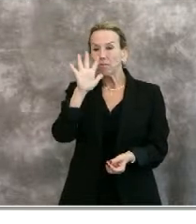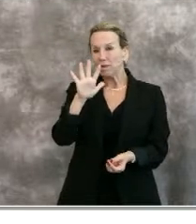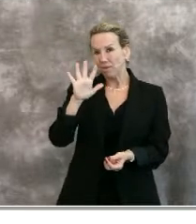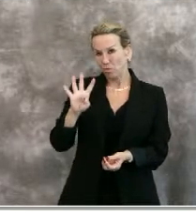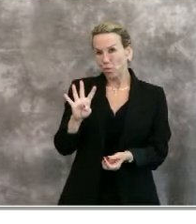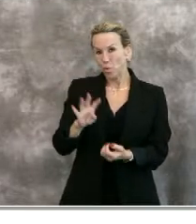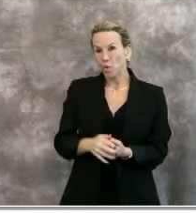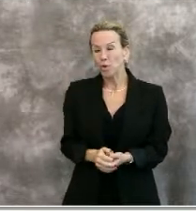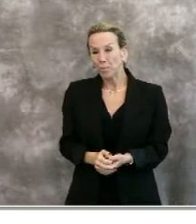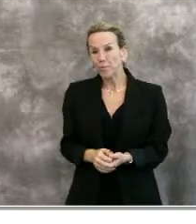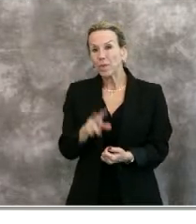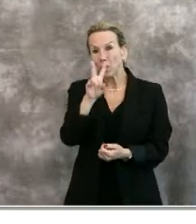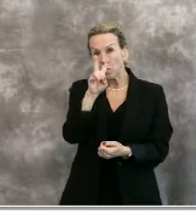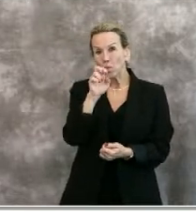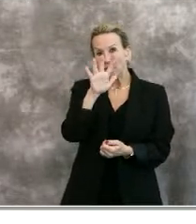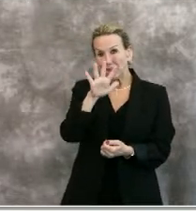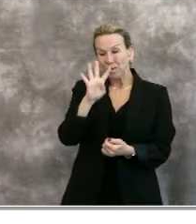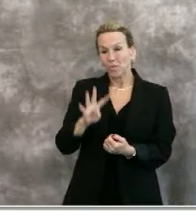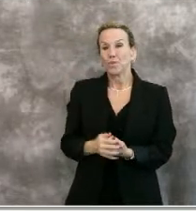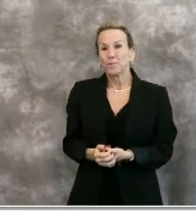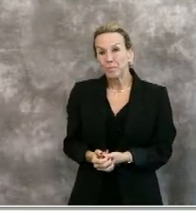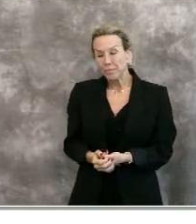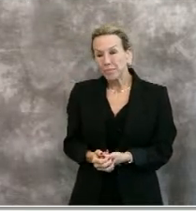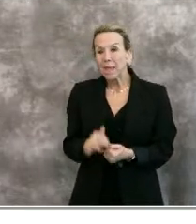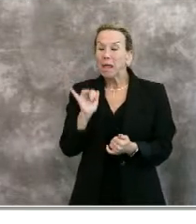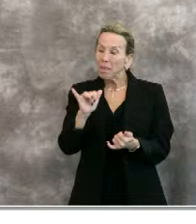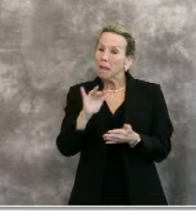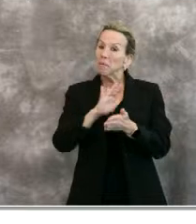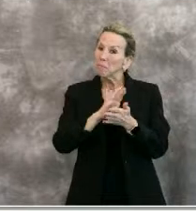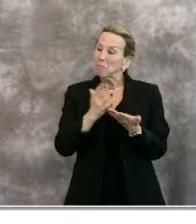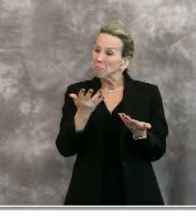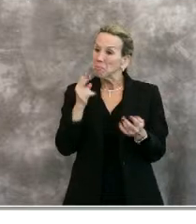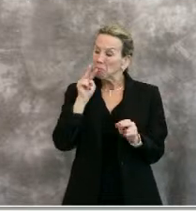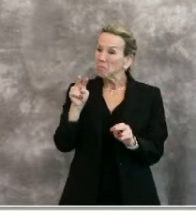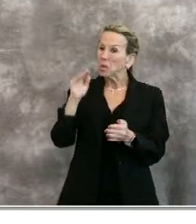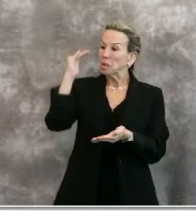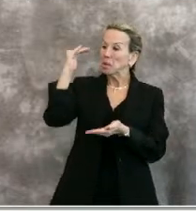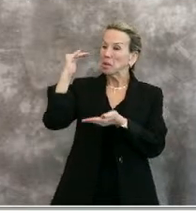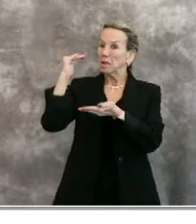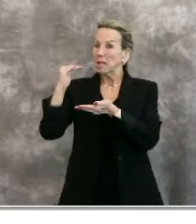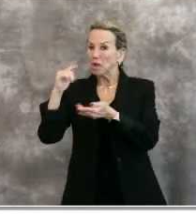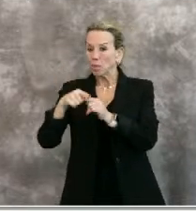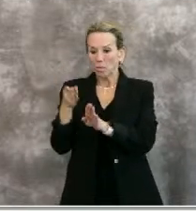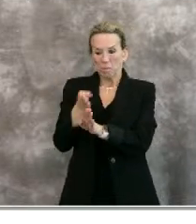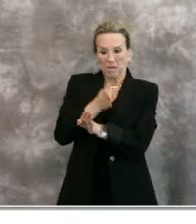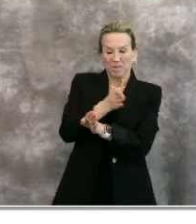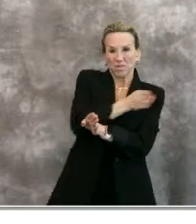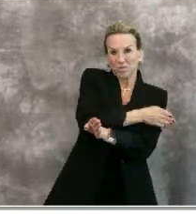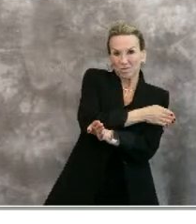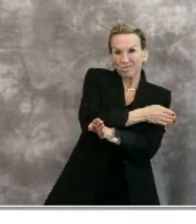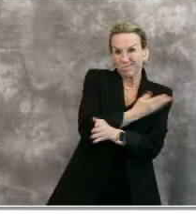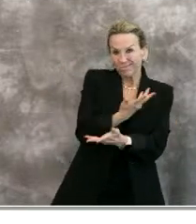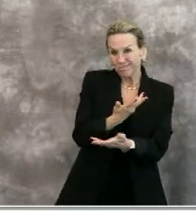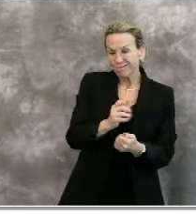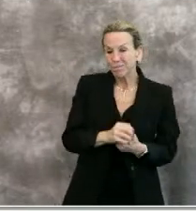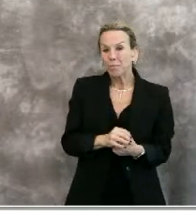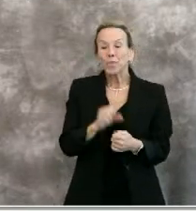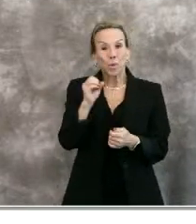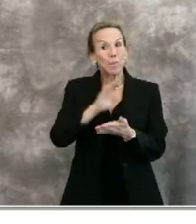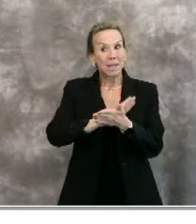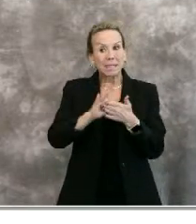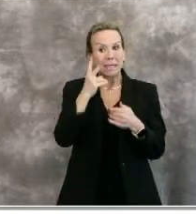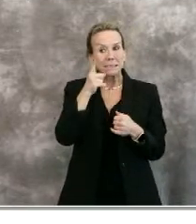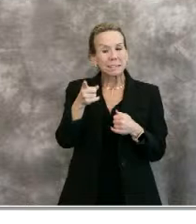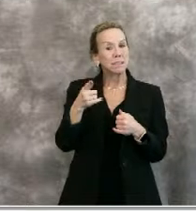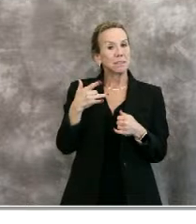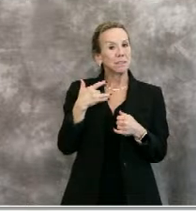254, which is a nice decrease compared to prior days. So it would be nice to see